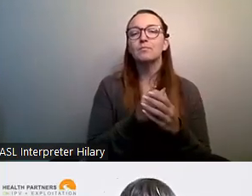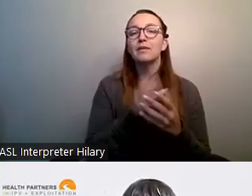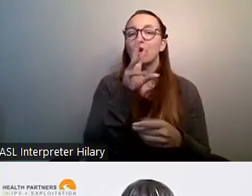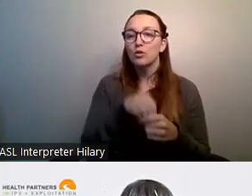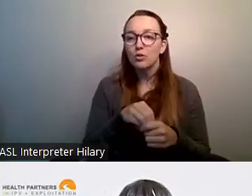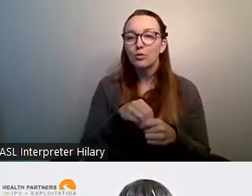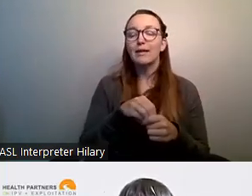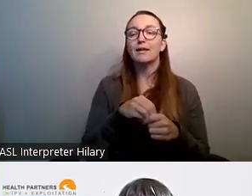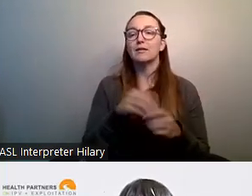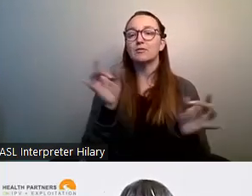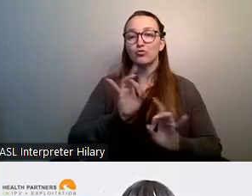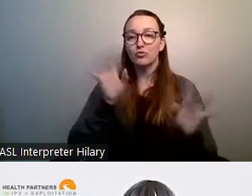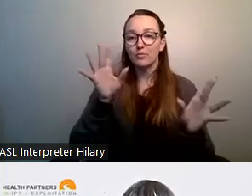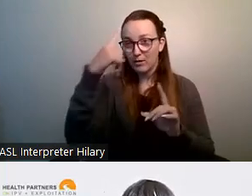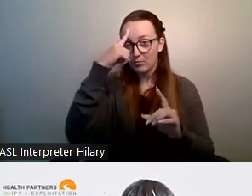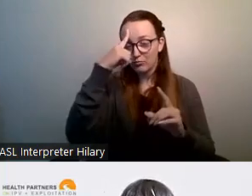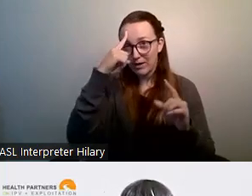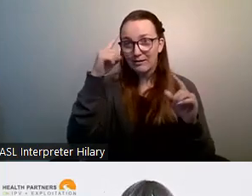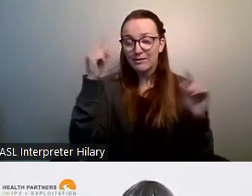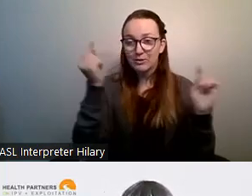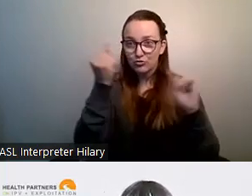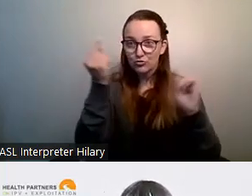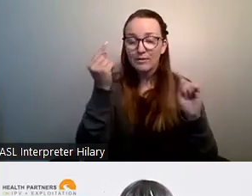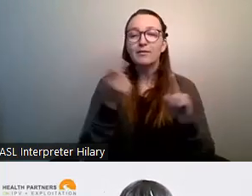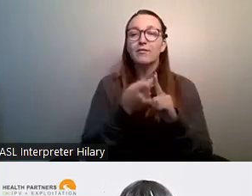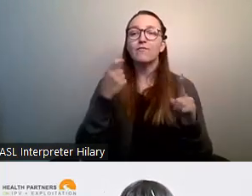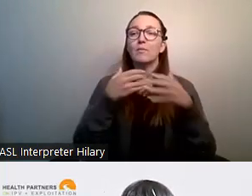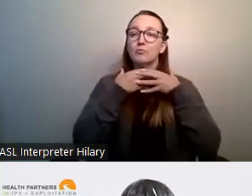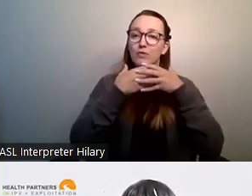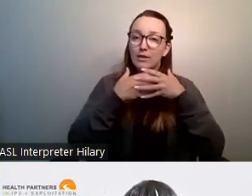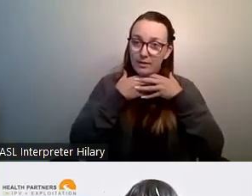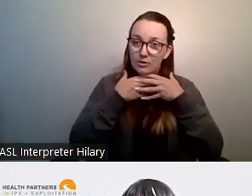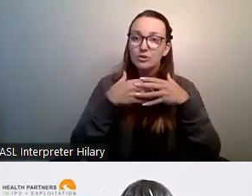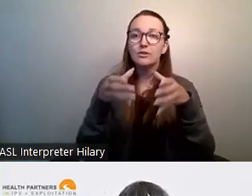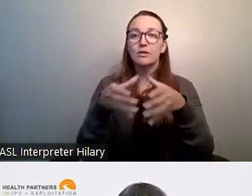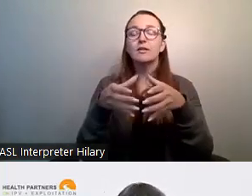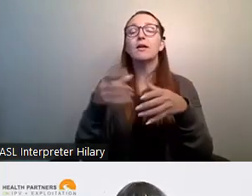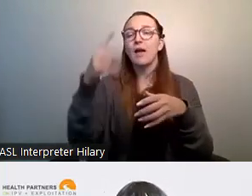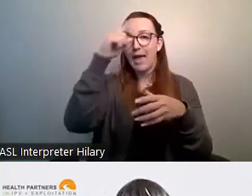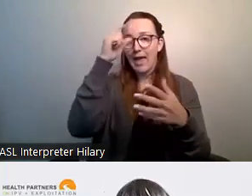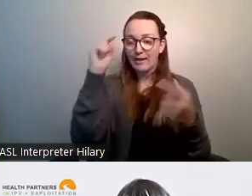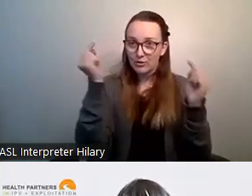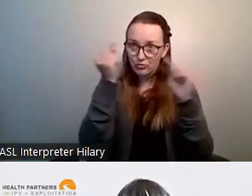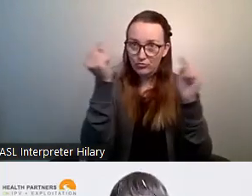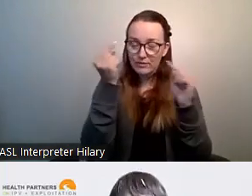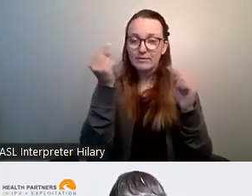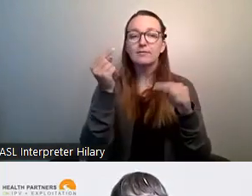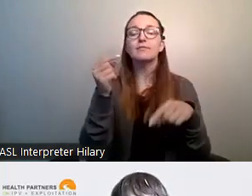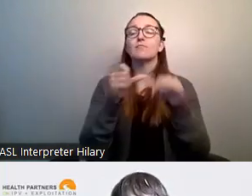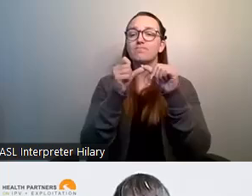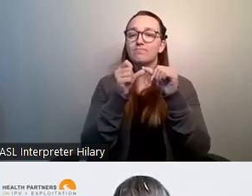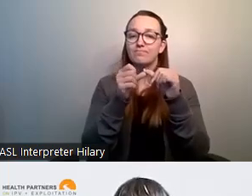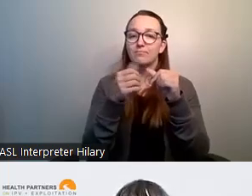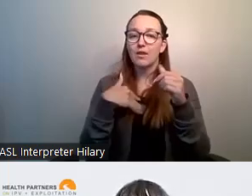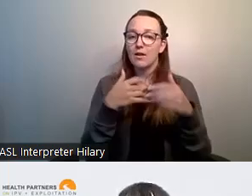injuries that can result from strangulation or head injuries, as well as reproductive health problems,